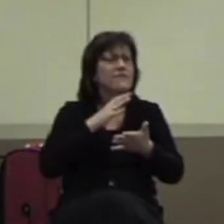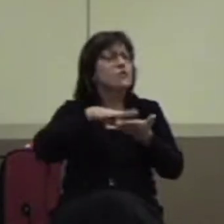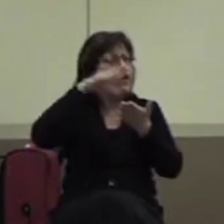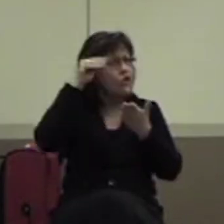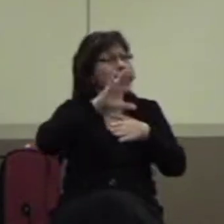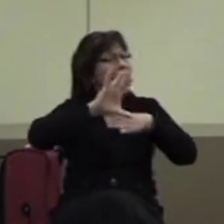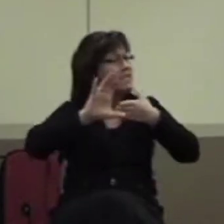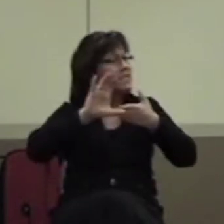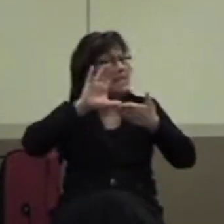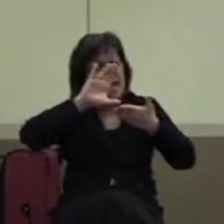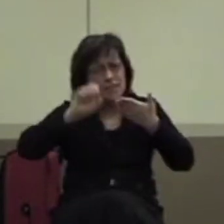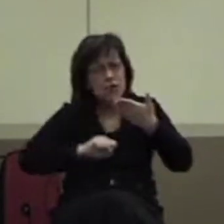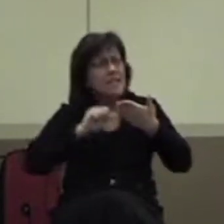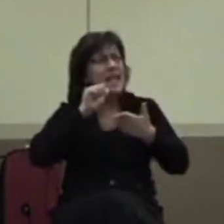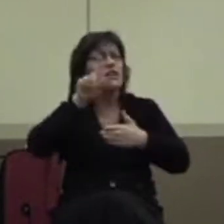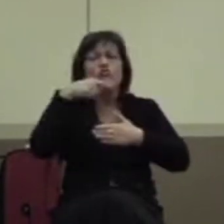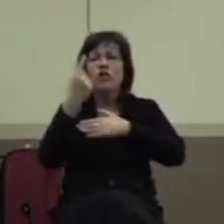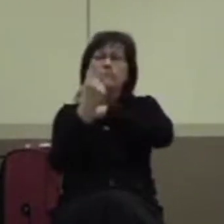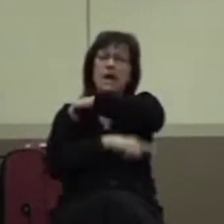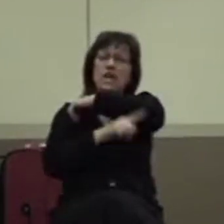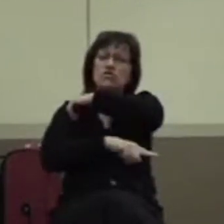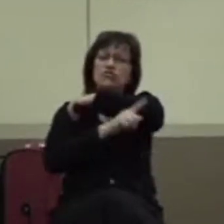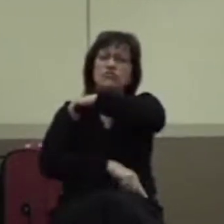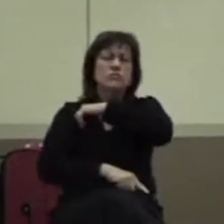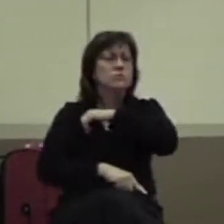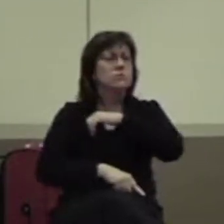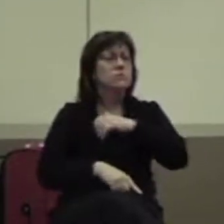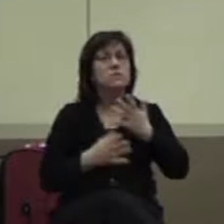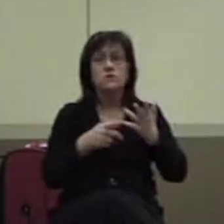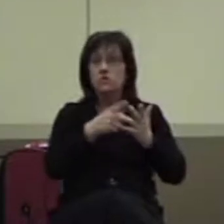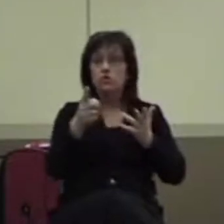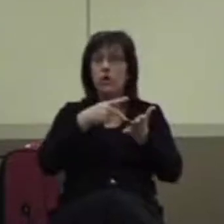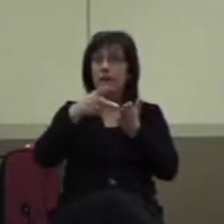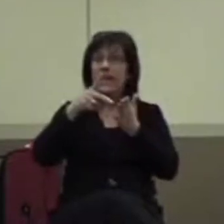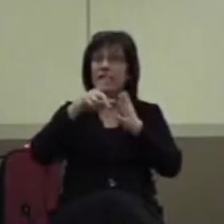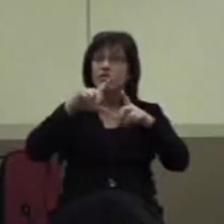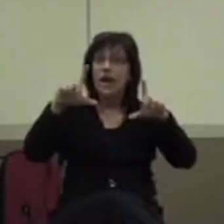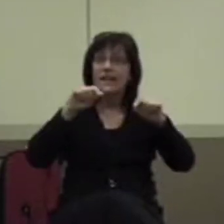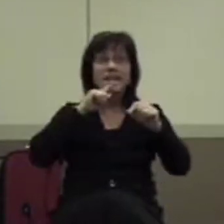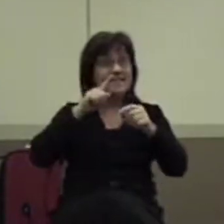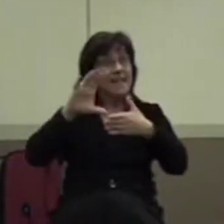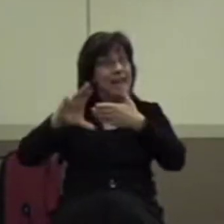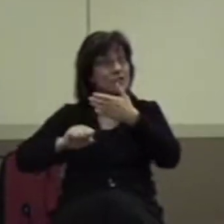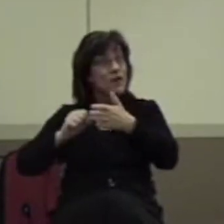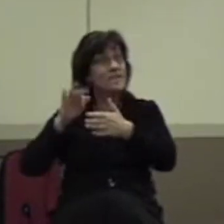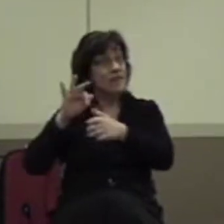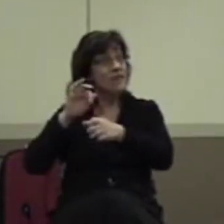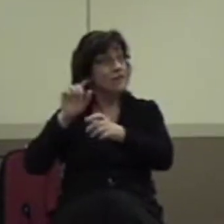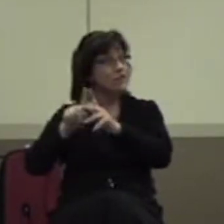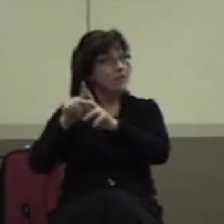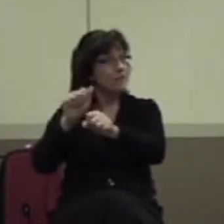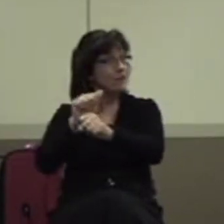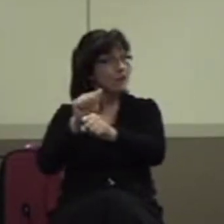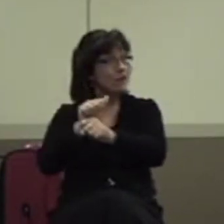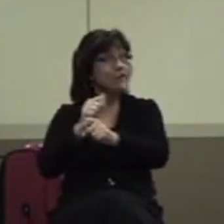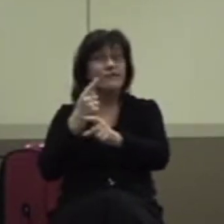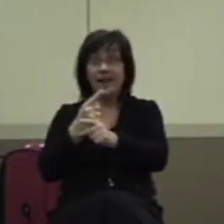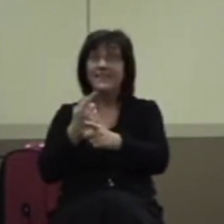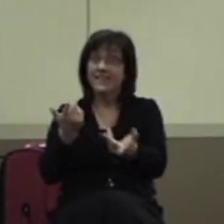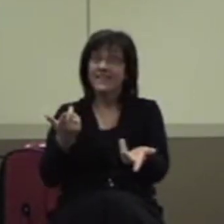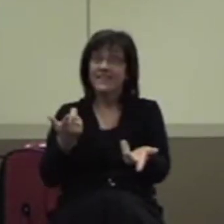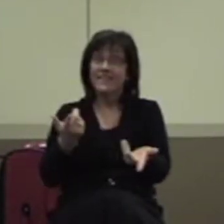that consequences are not just punishment. Your paycheck is a consequence of working, in which case we'd all like